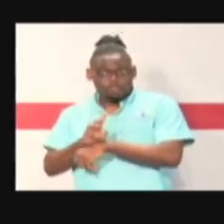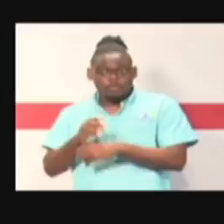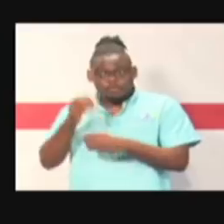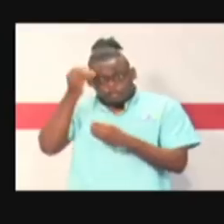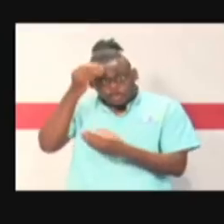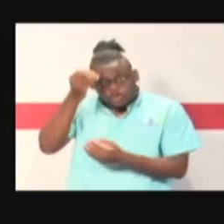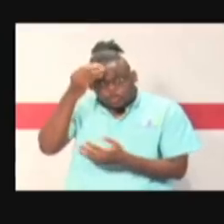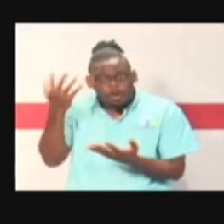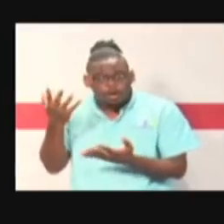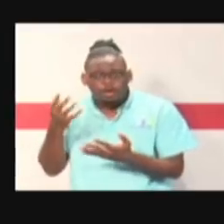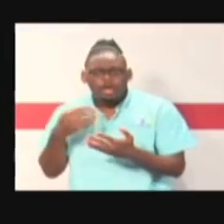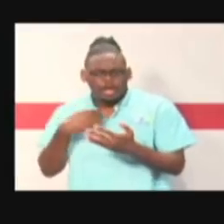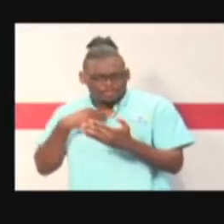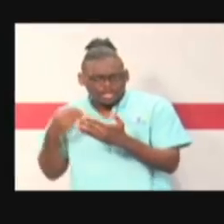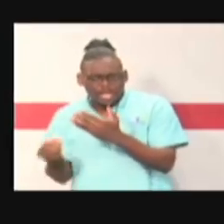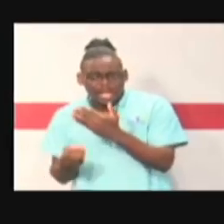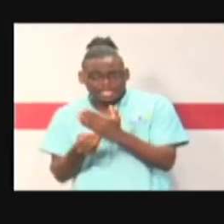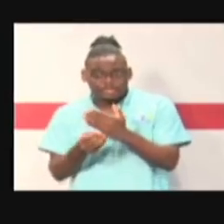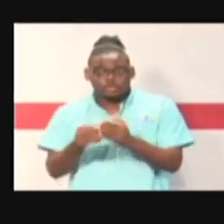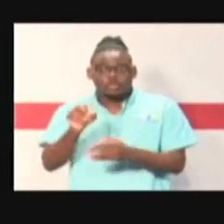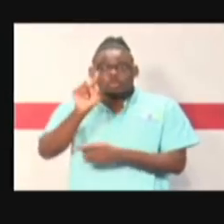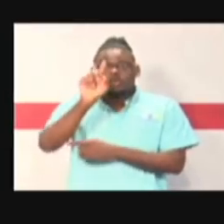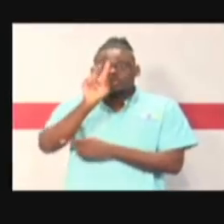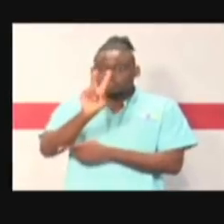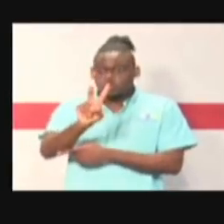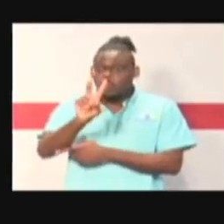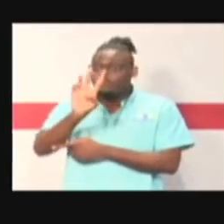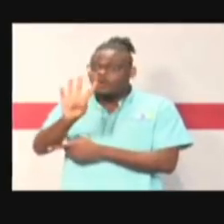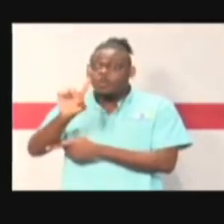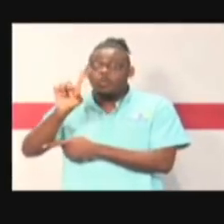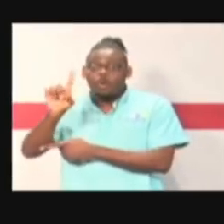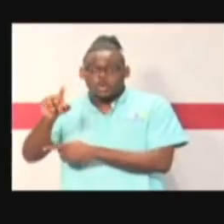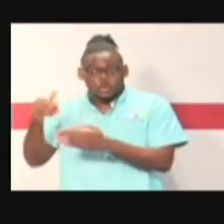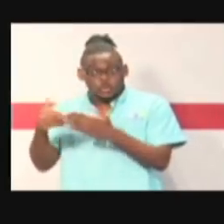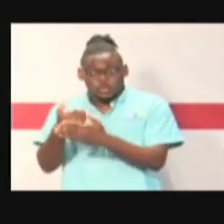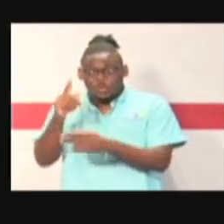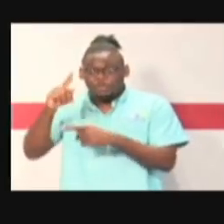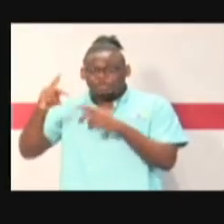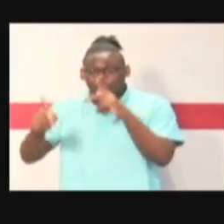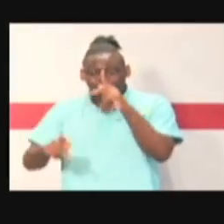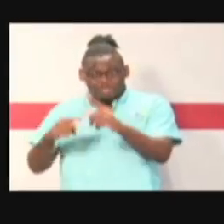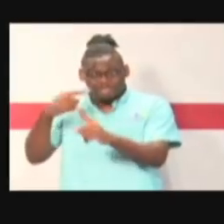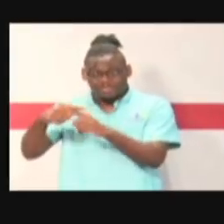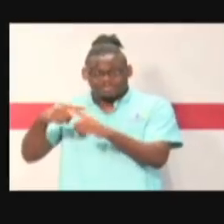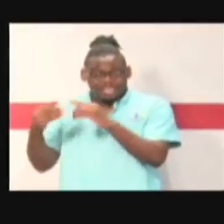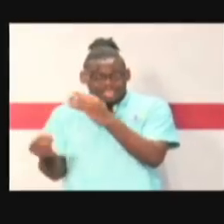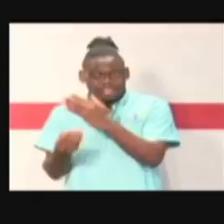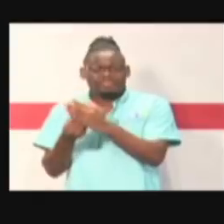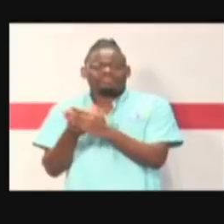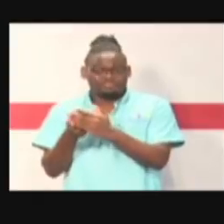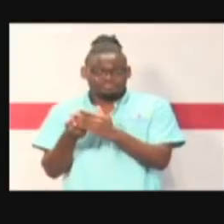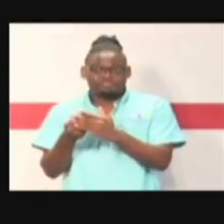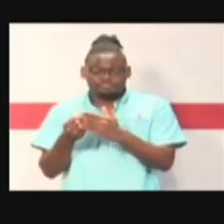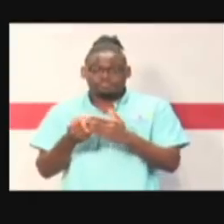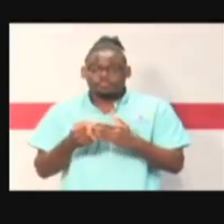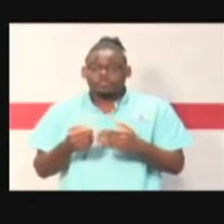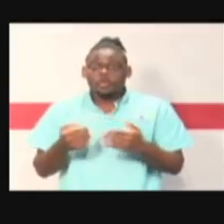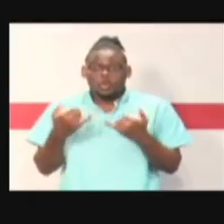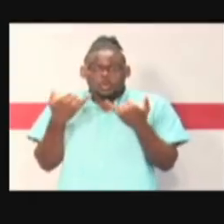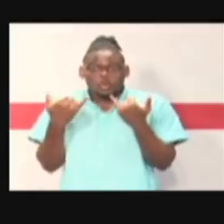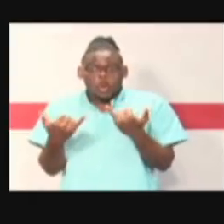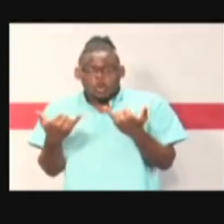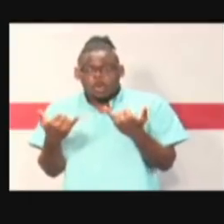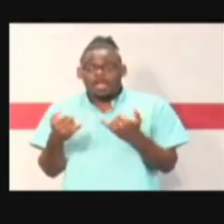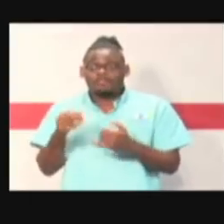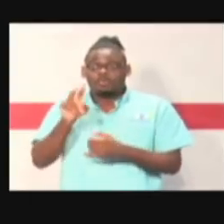additional 241 confirmed new positive cases. And this took the rolling average to